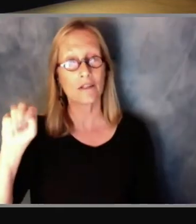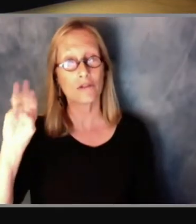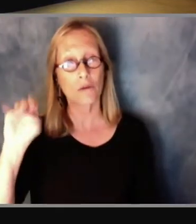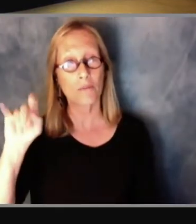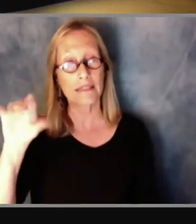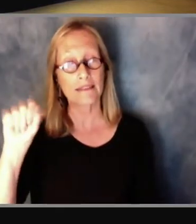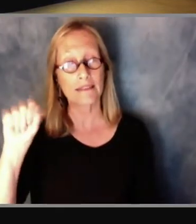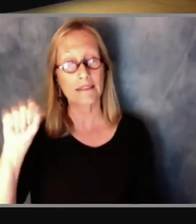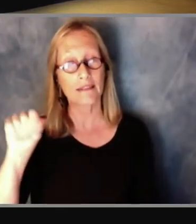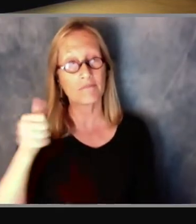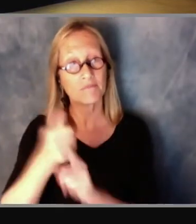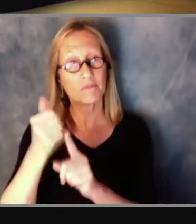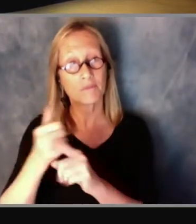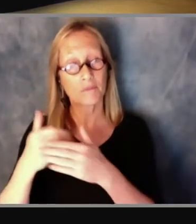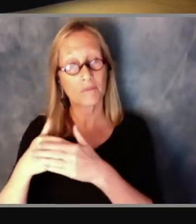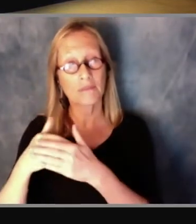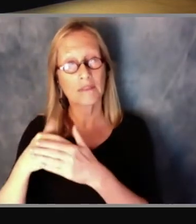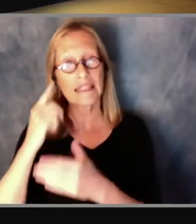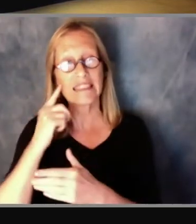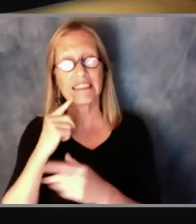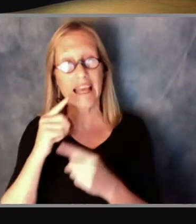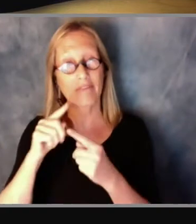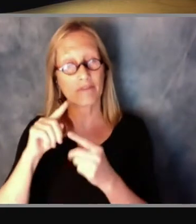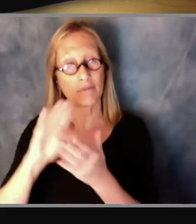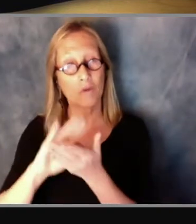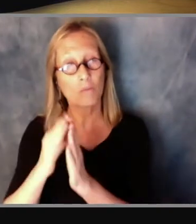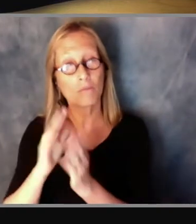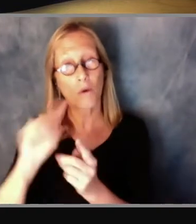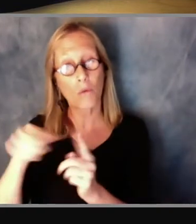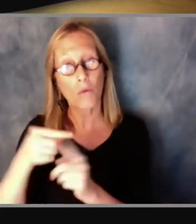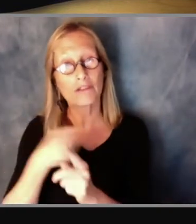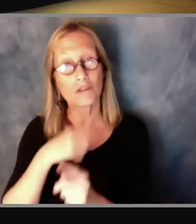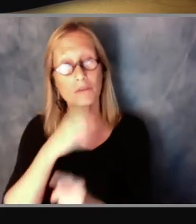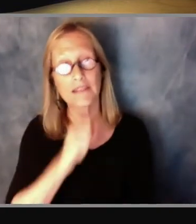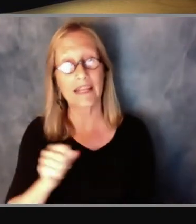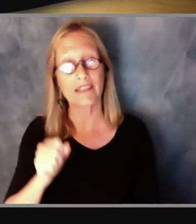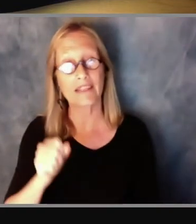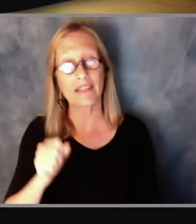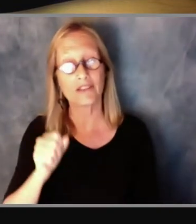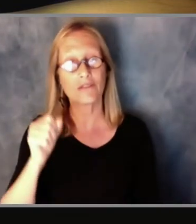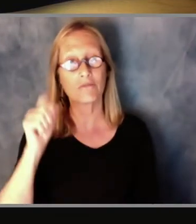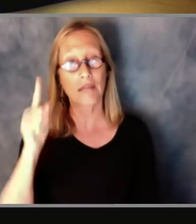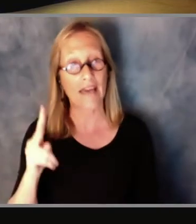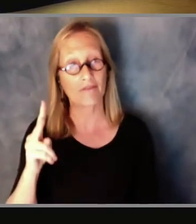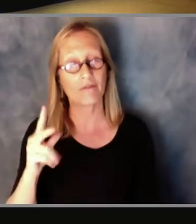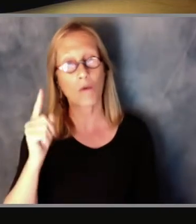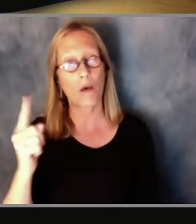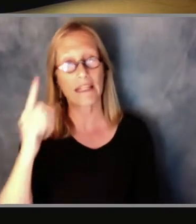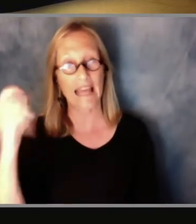that she had when she was about 1.5 years old. And she has two beautiful daughters that are also